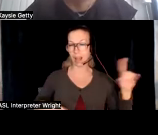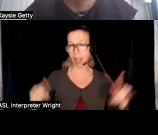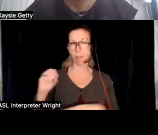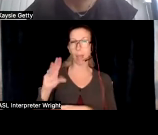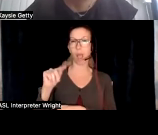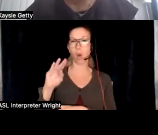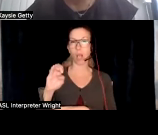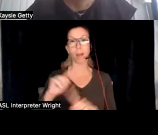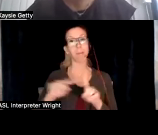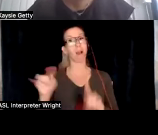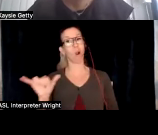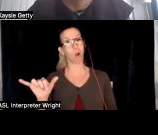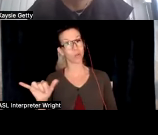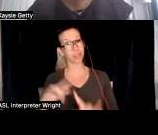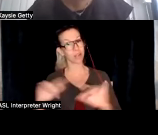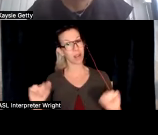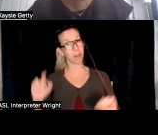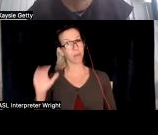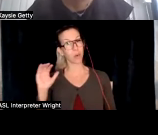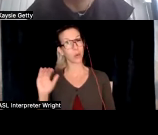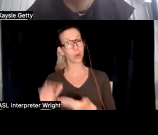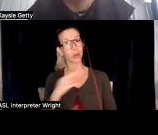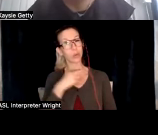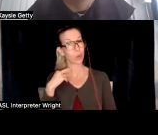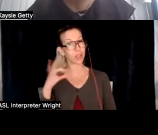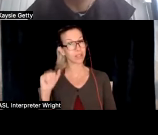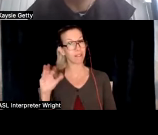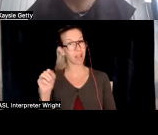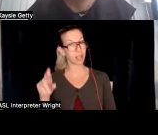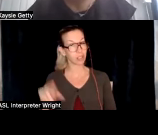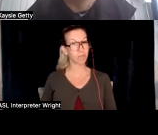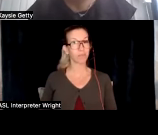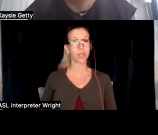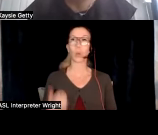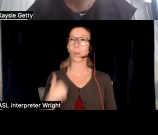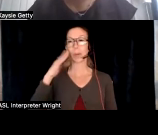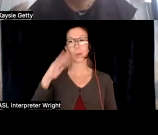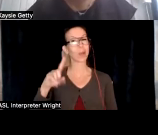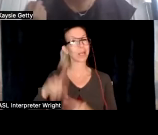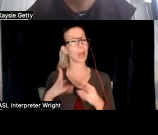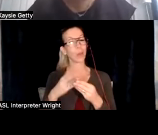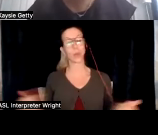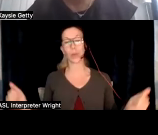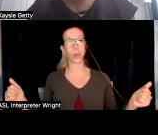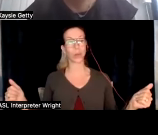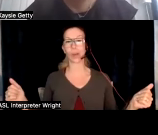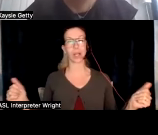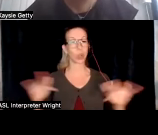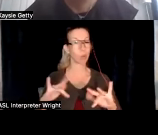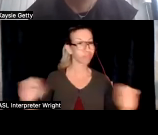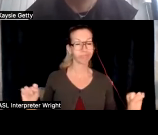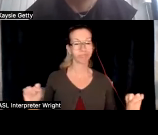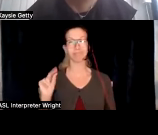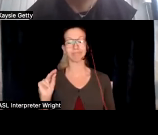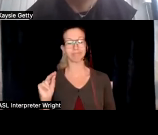the risk factors. Now, we also know that risk factors, we can't diminish them. They can't always go away. They're not going to not exist, but we